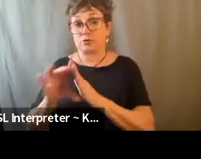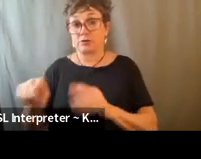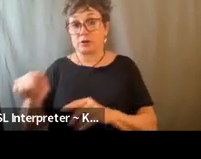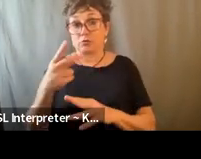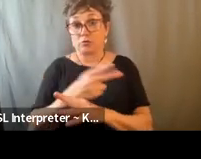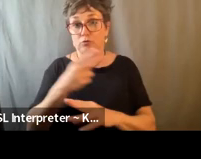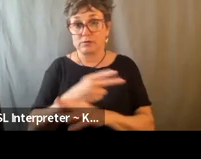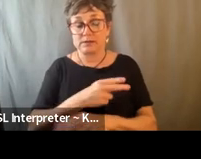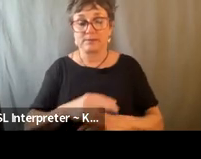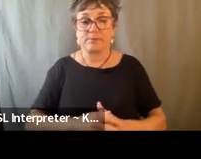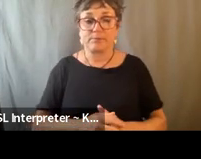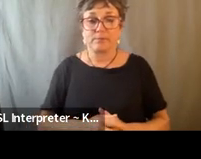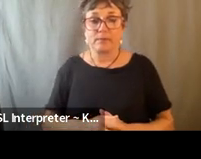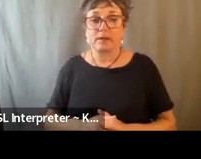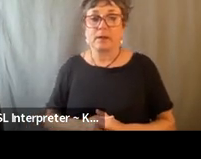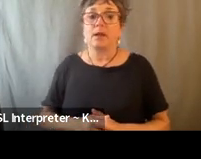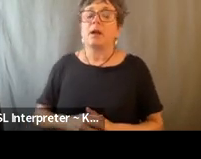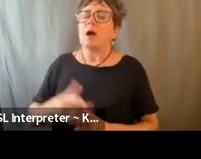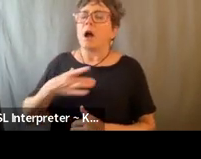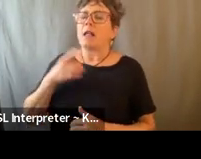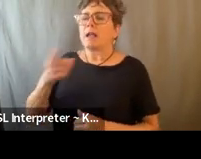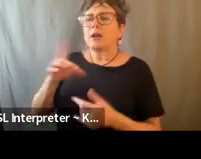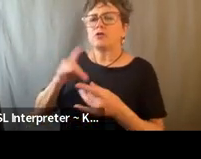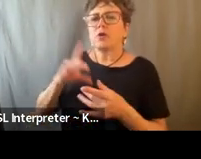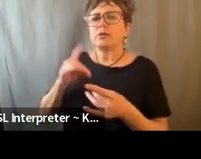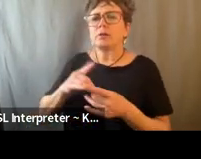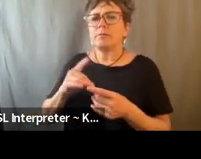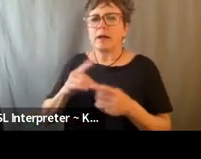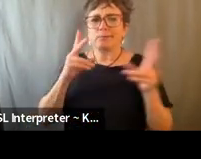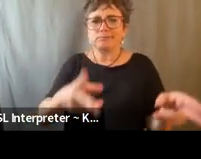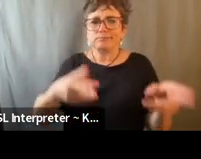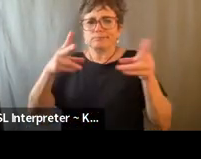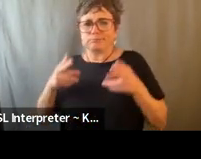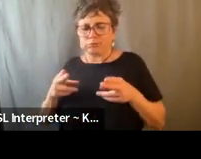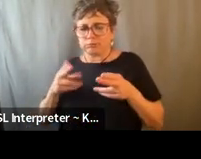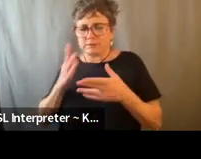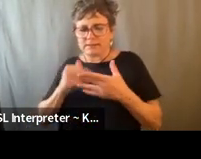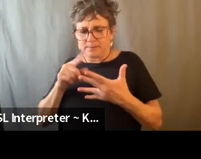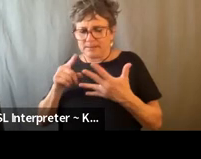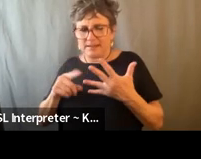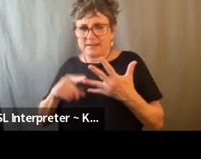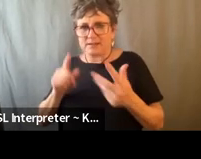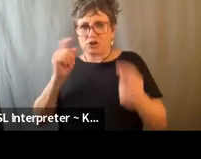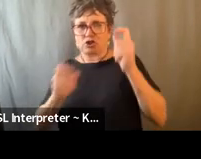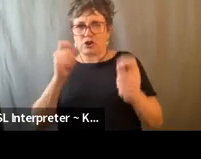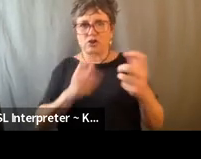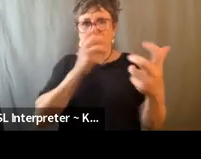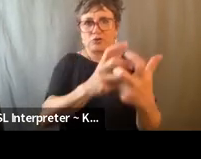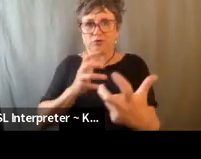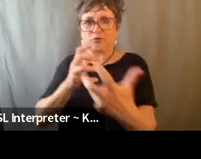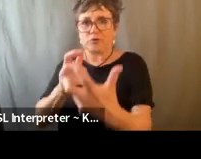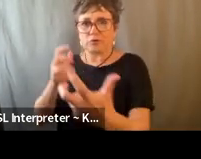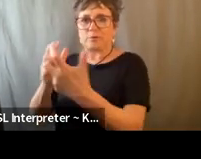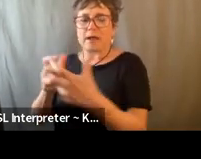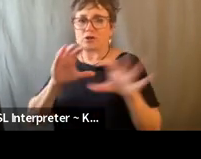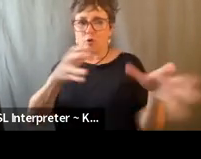about, taking a piece of information and shaping it for different audiences. And if you think about that kind